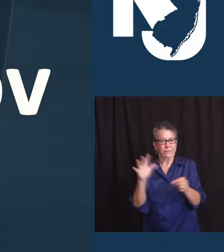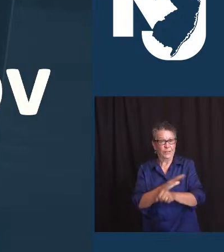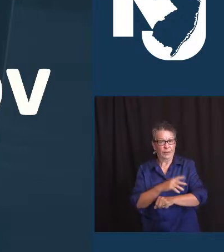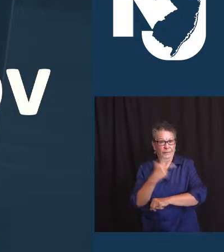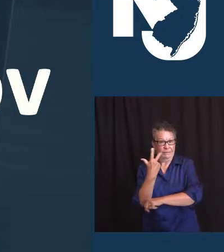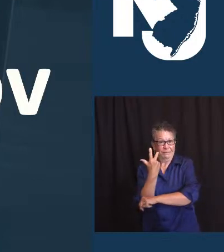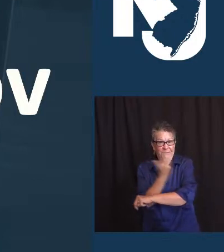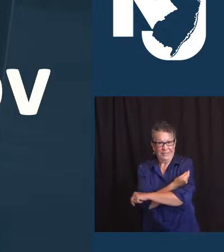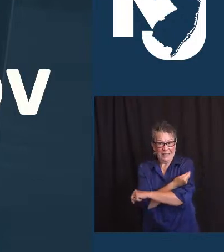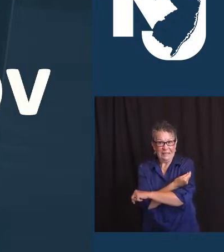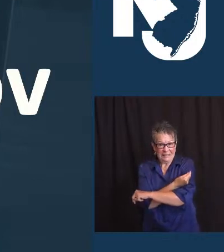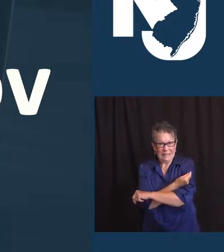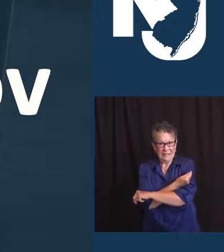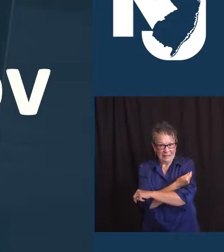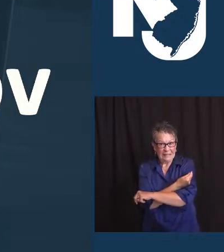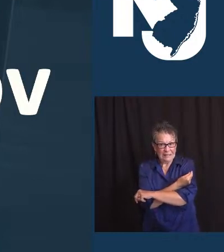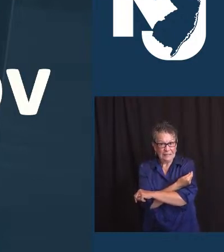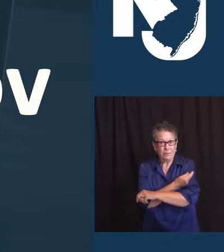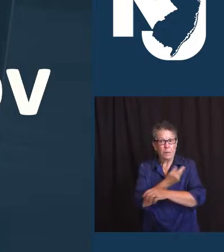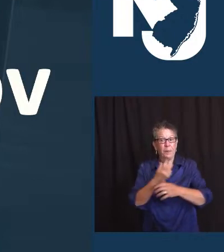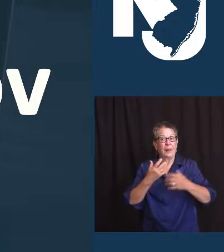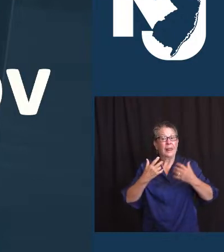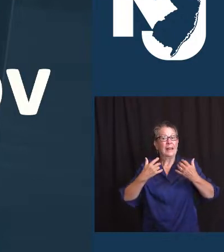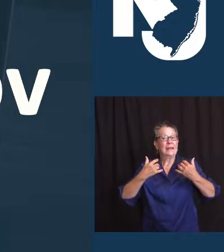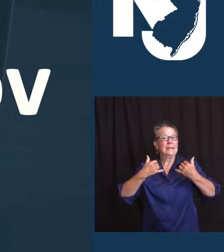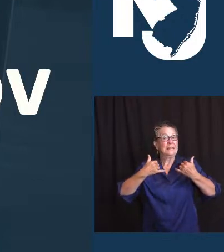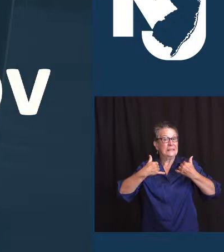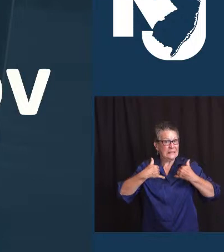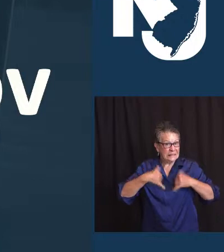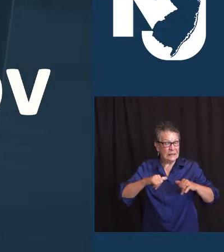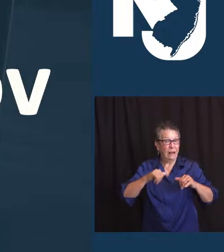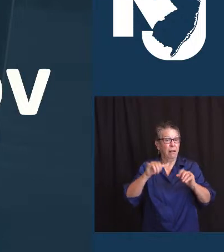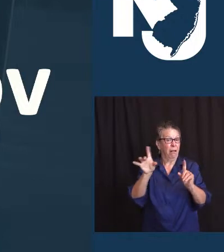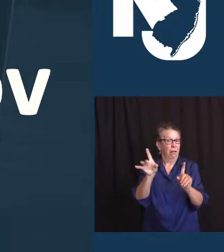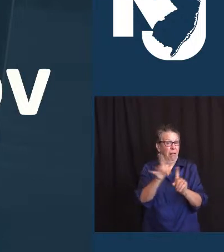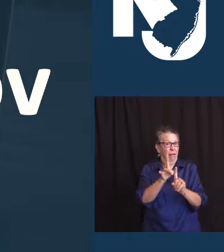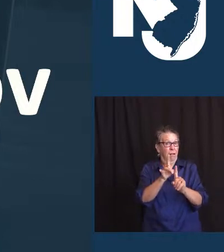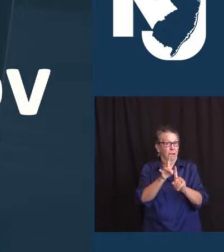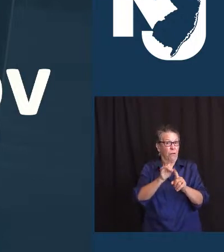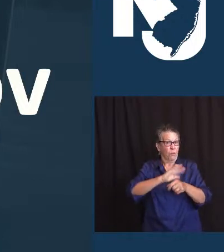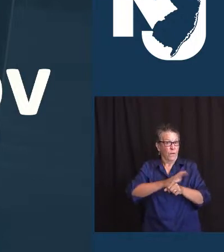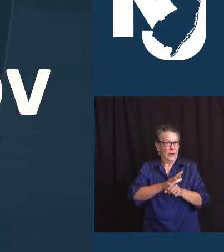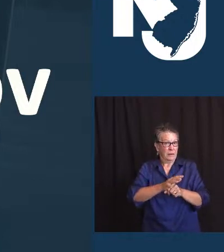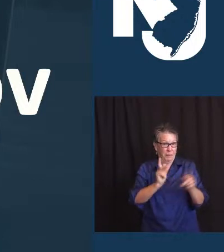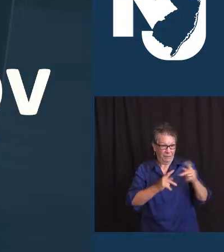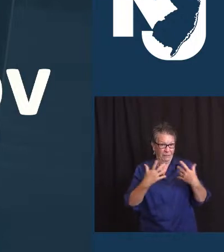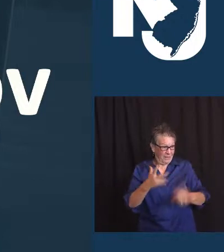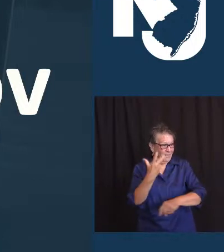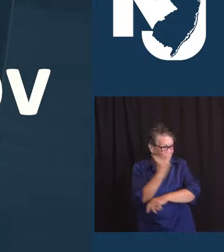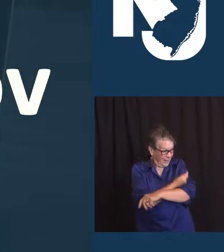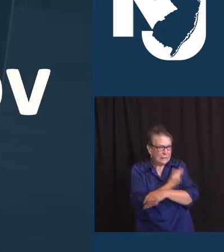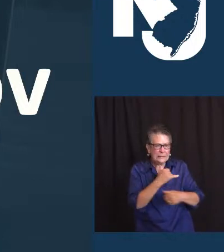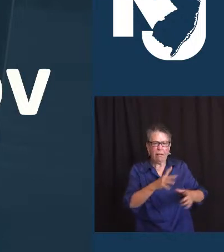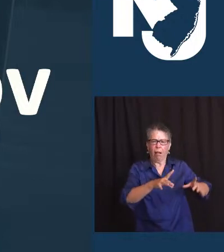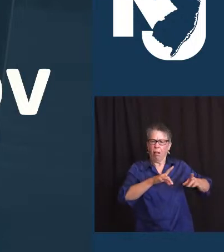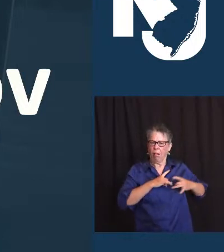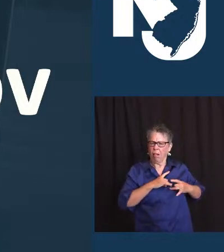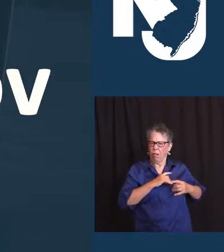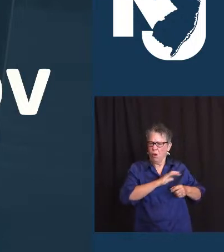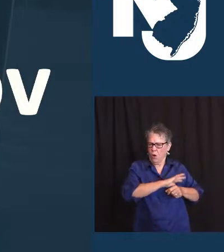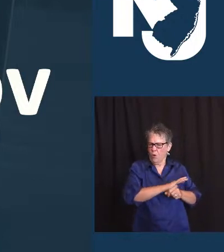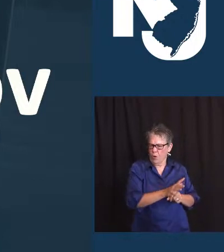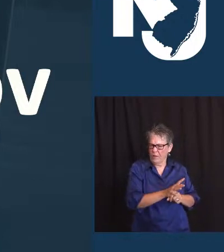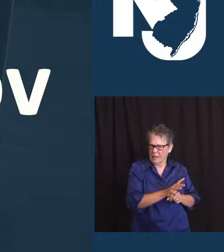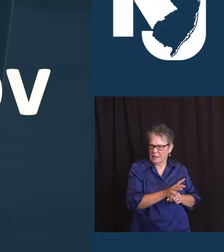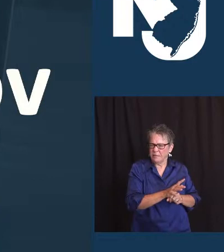the coronavirus, either tested positive, entered the hospital because of a severe case, or God forbid, who have died due